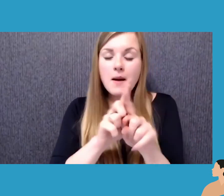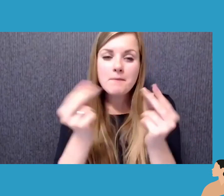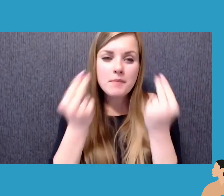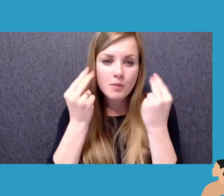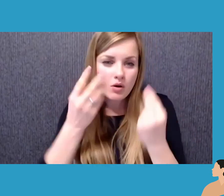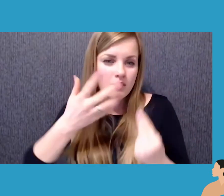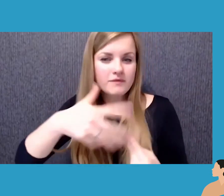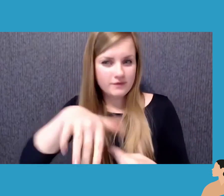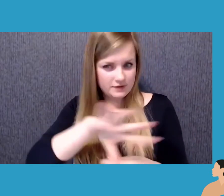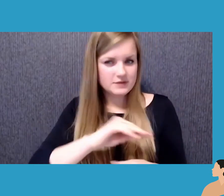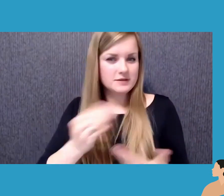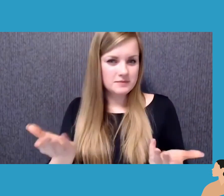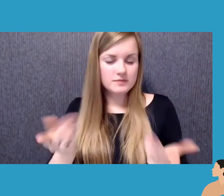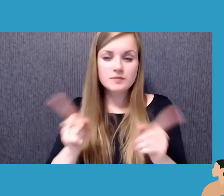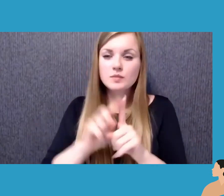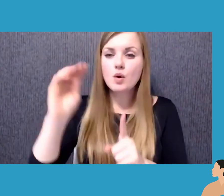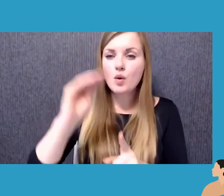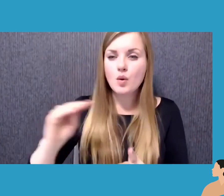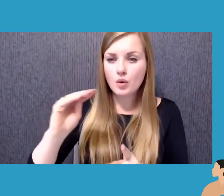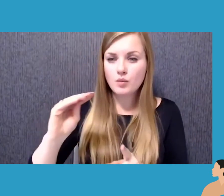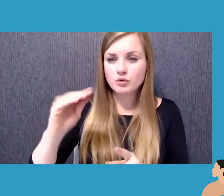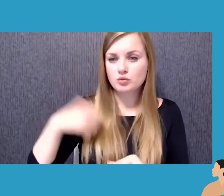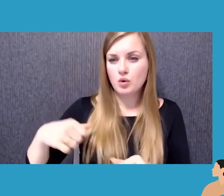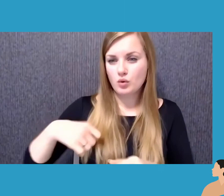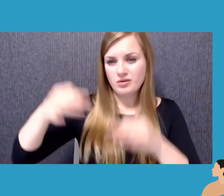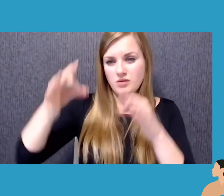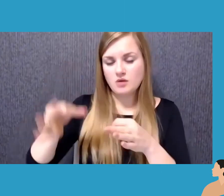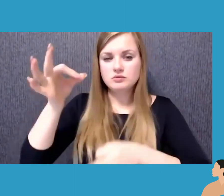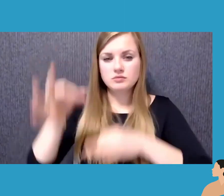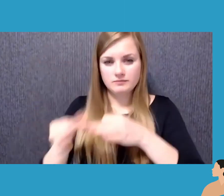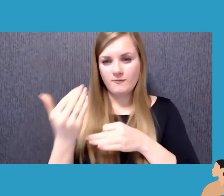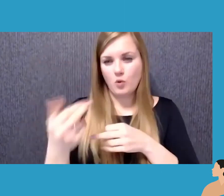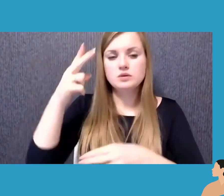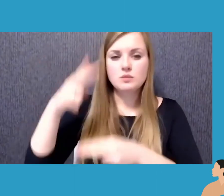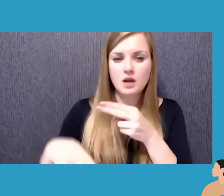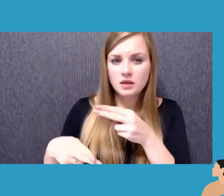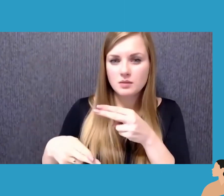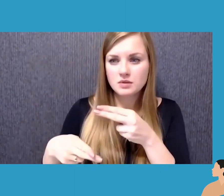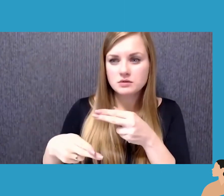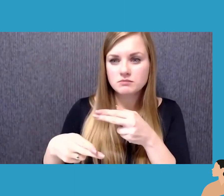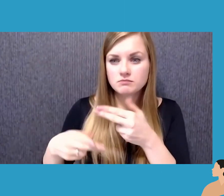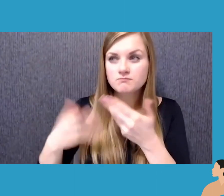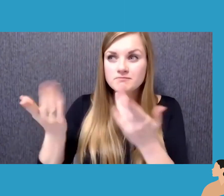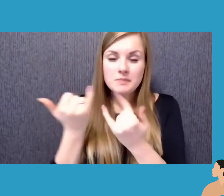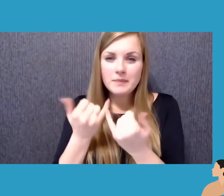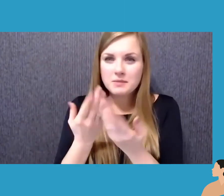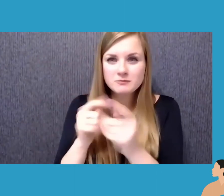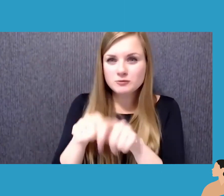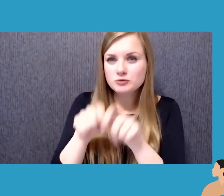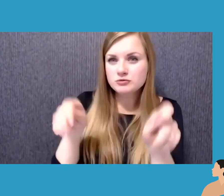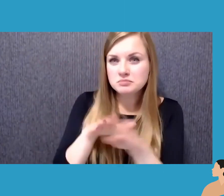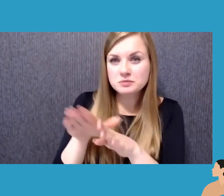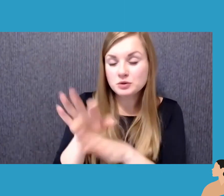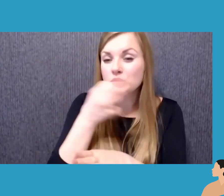I congratulate them on their victory, on what they have achieved in the European Court of Human